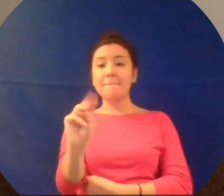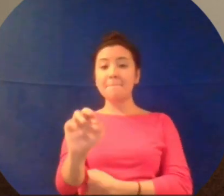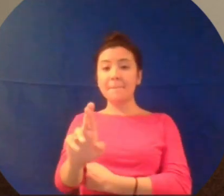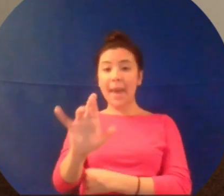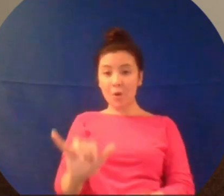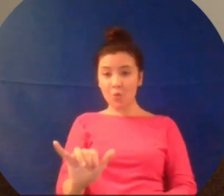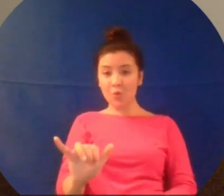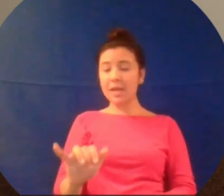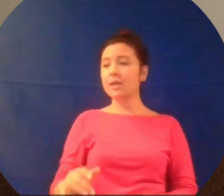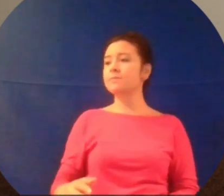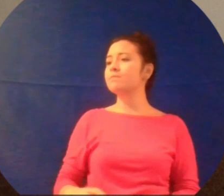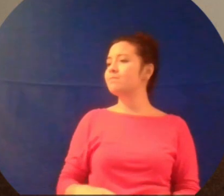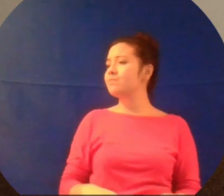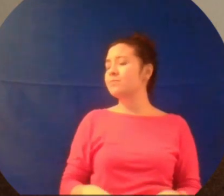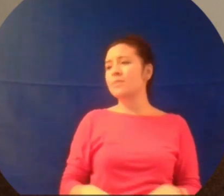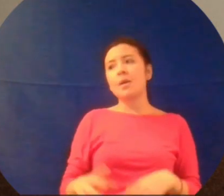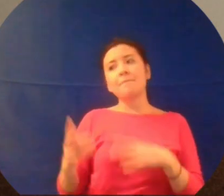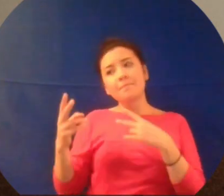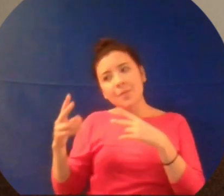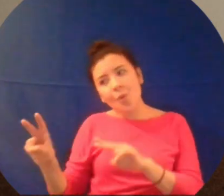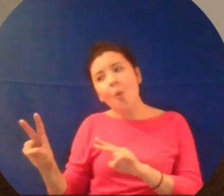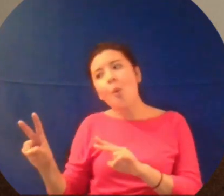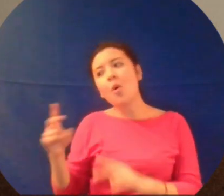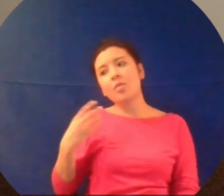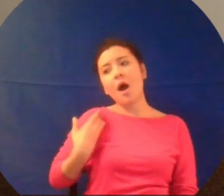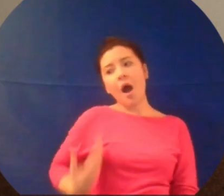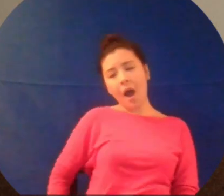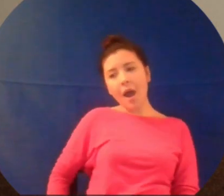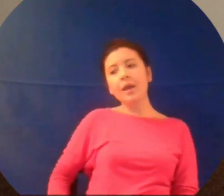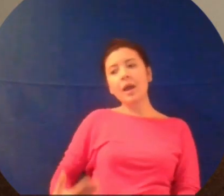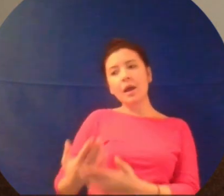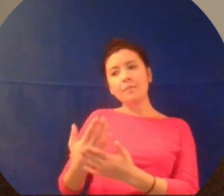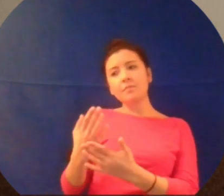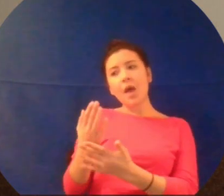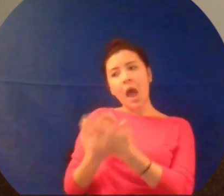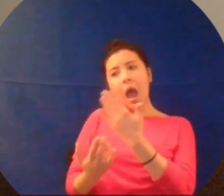said, "Behold, I am the handmaid of the Lord.